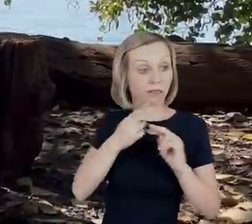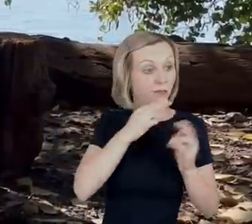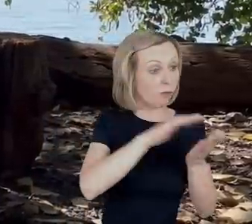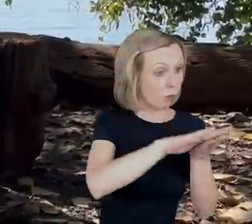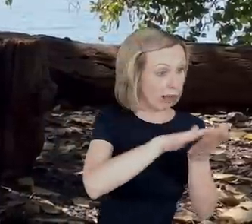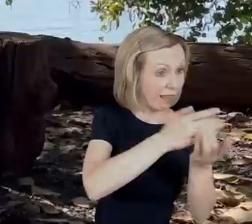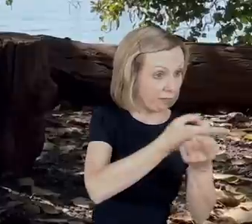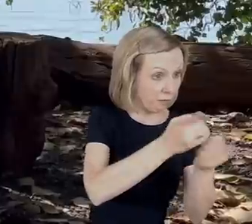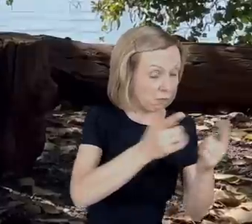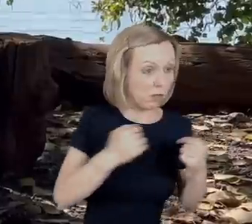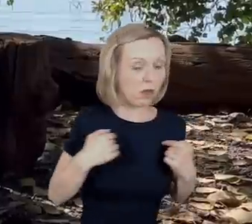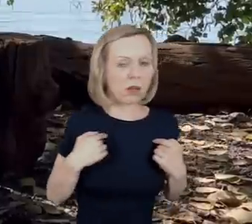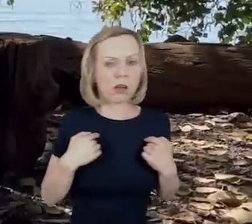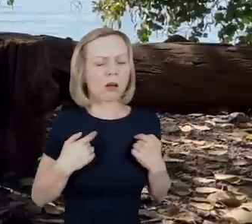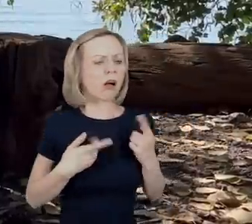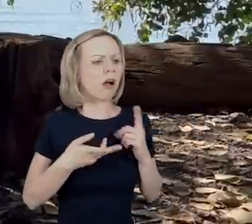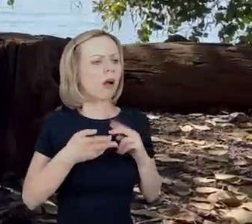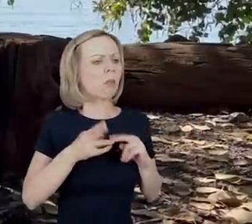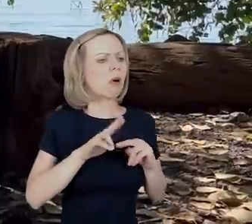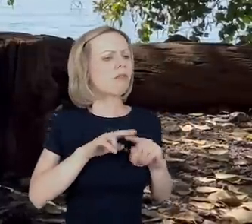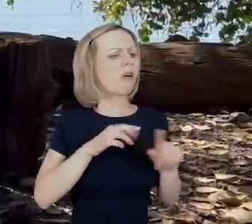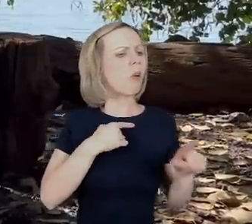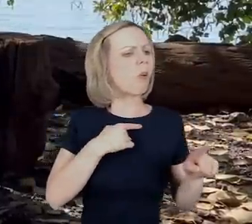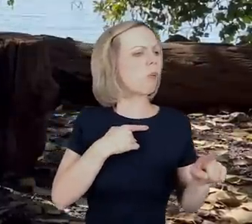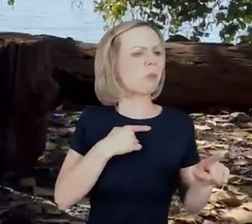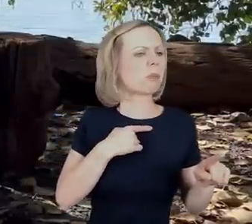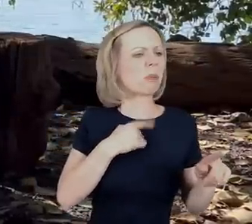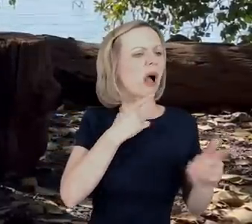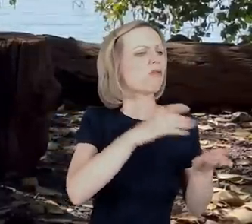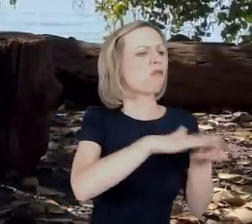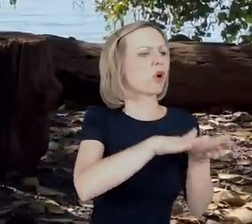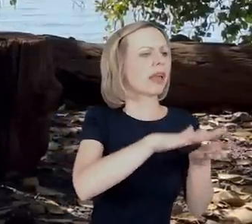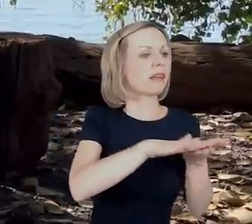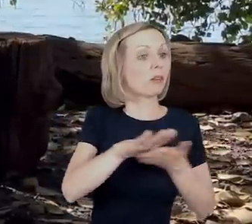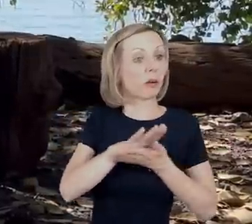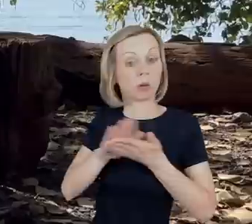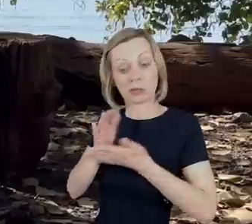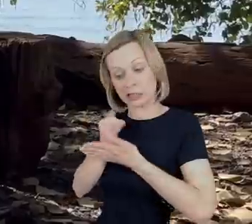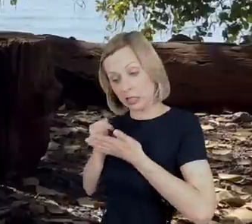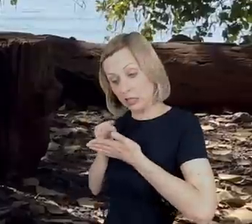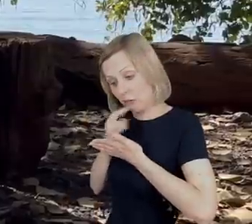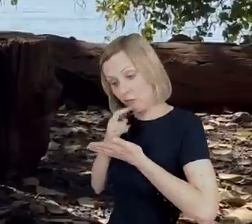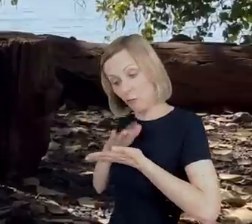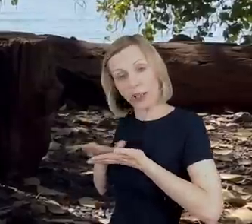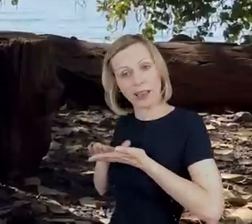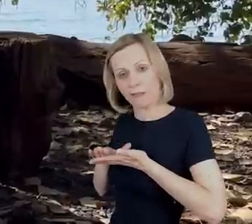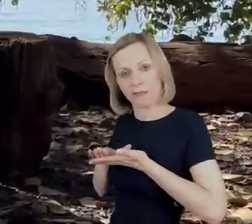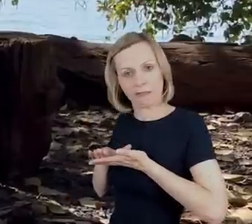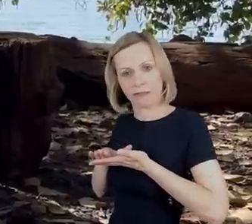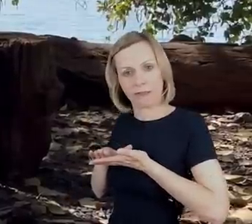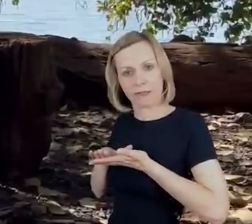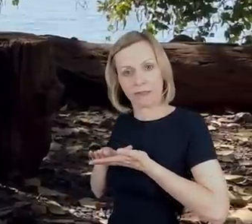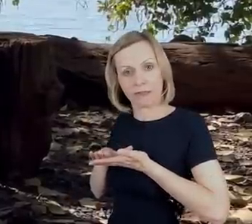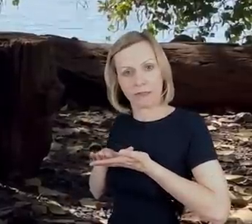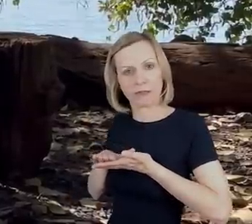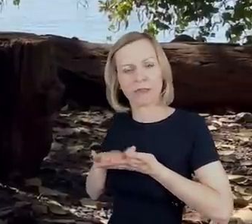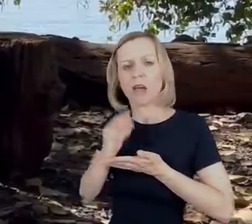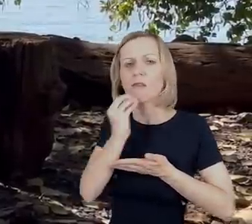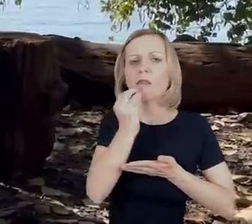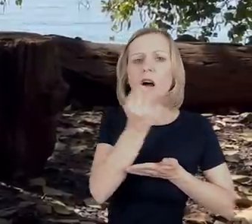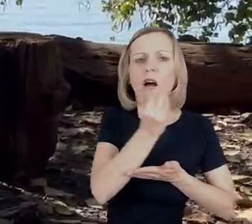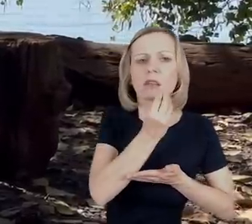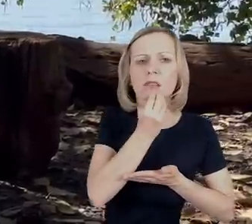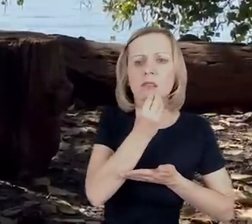others, neither will your Father forgive your trespasses. And whenever you fast, do not look dismal like